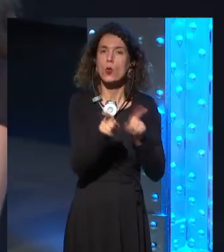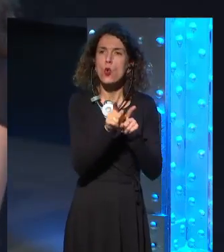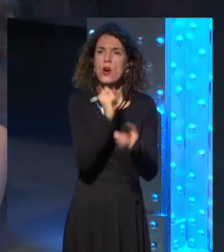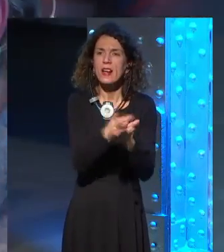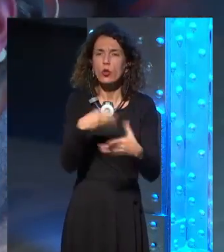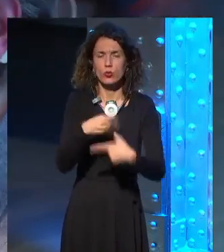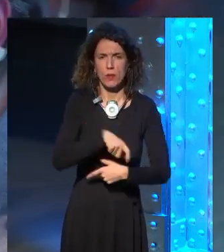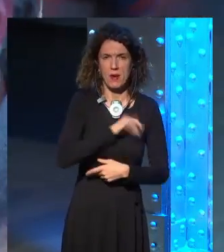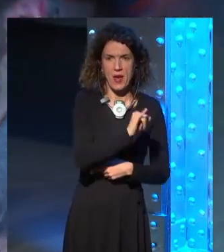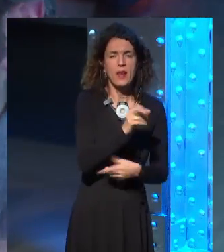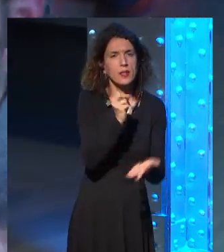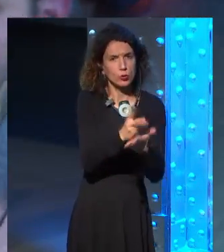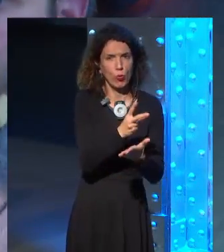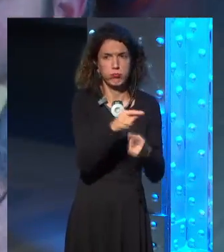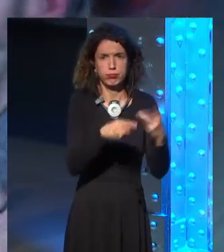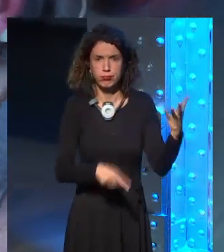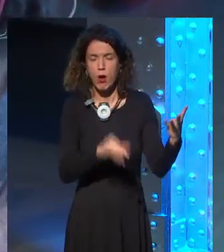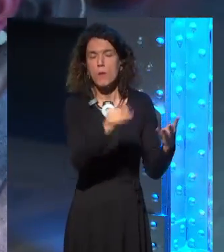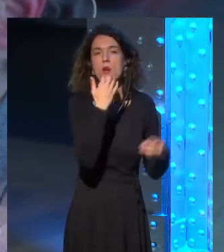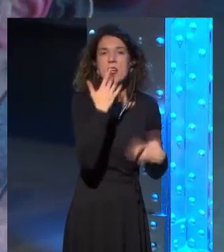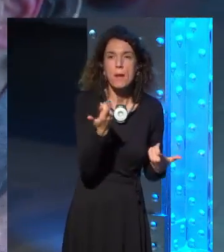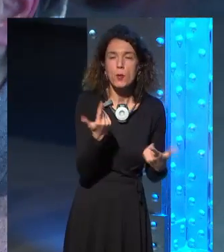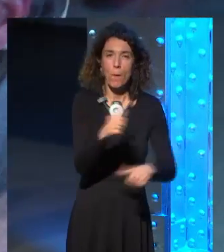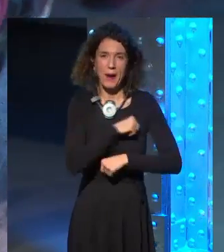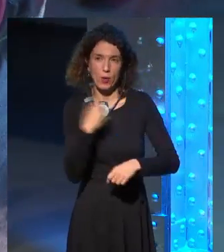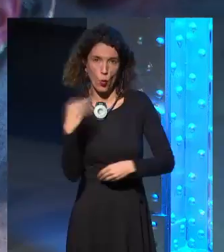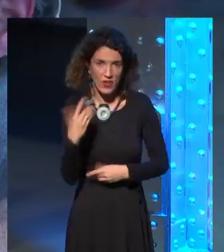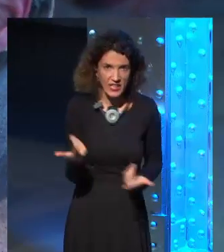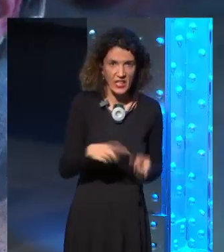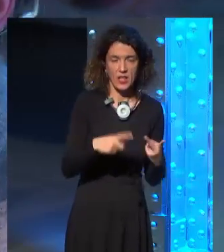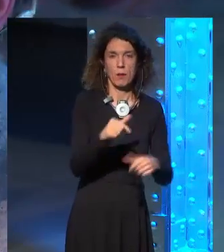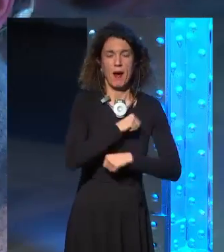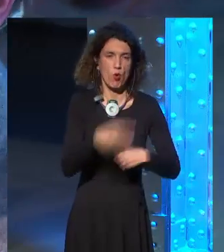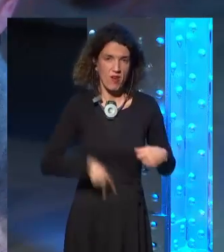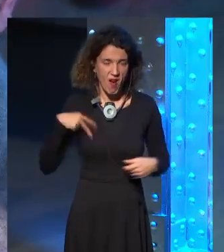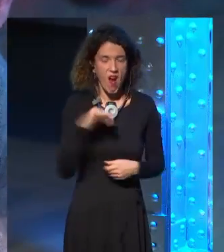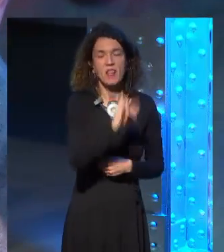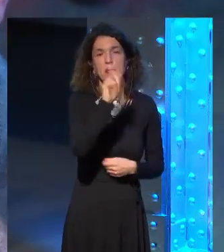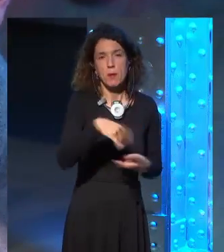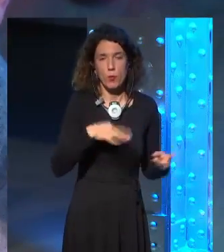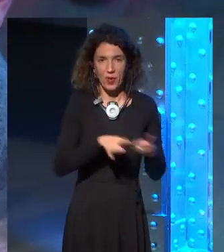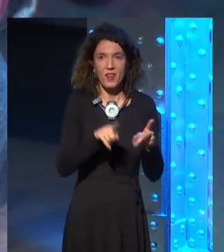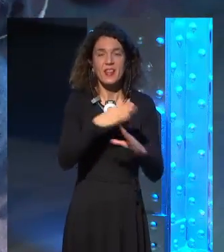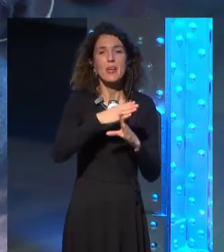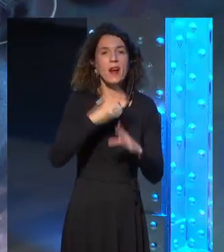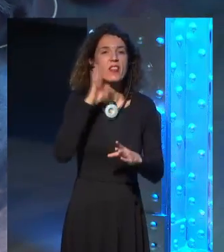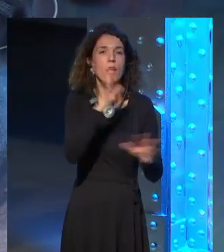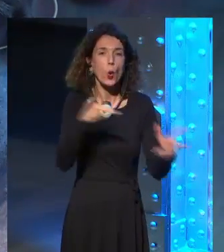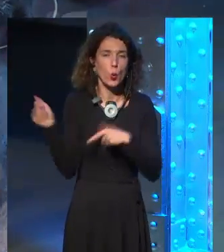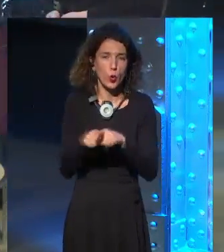Spain with unemployment, youth unemployment especially. Perhaps also the corruption level here is higher